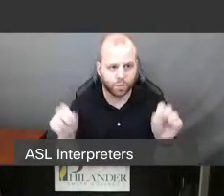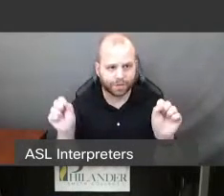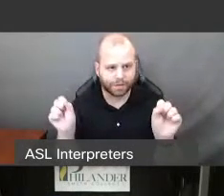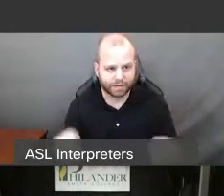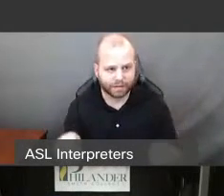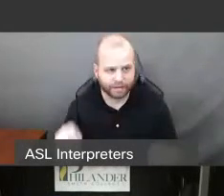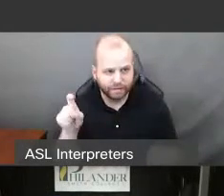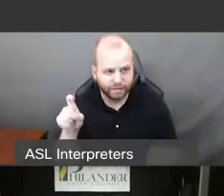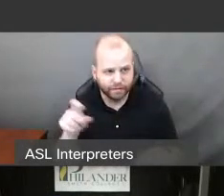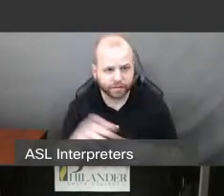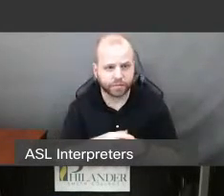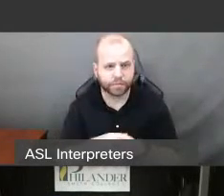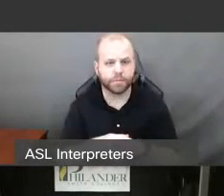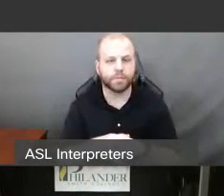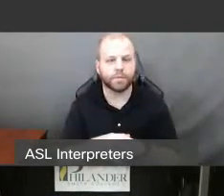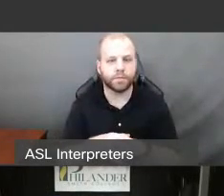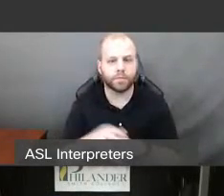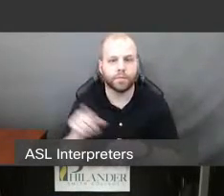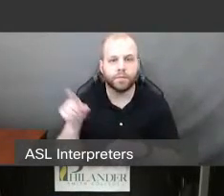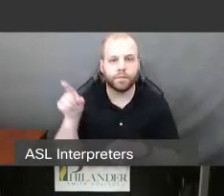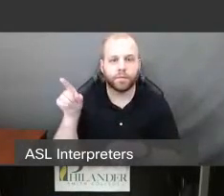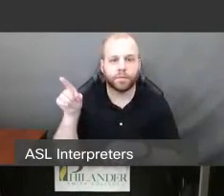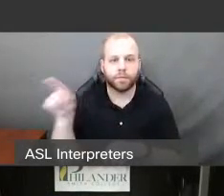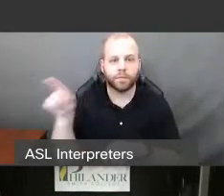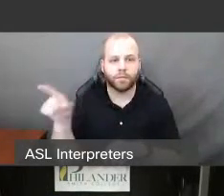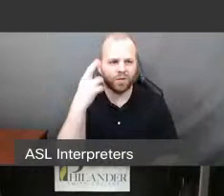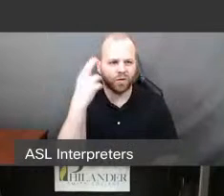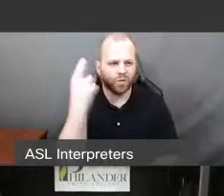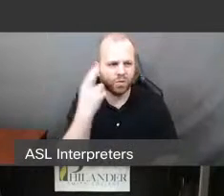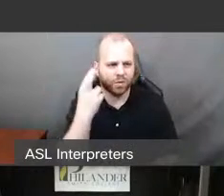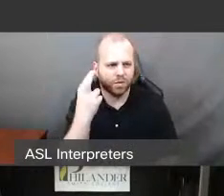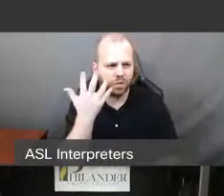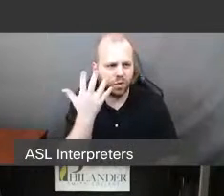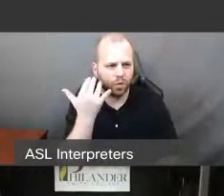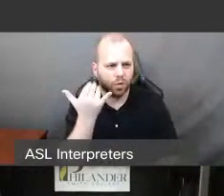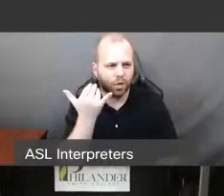Okay, and the specific reason for not wanting to vote is what now?